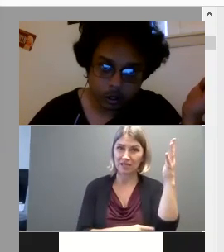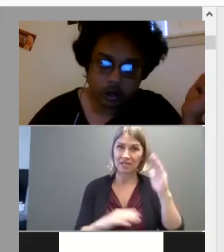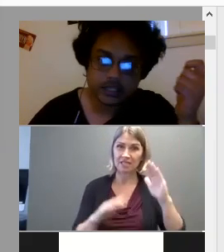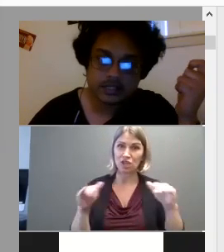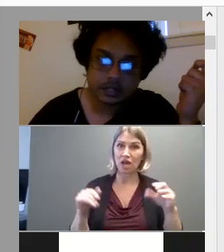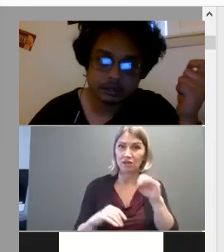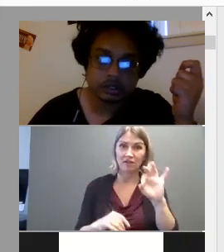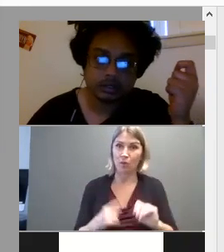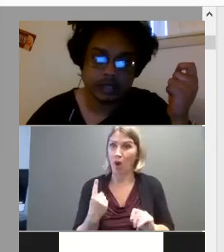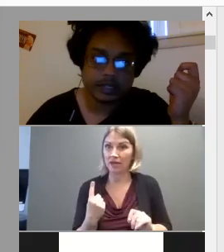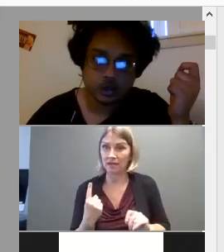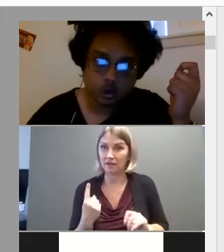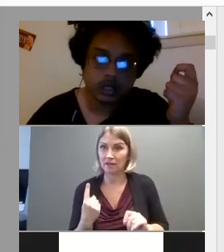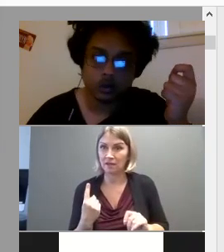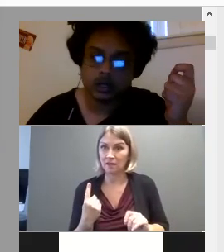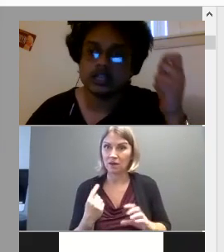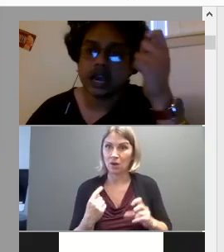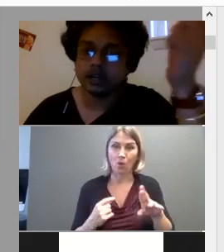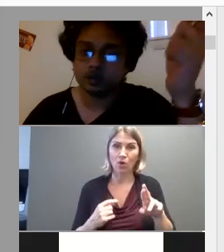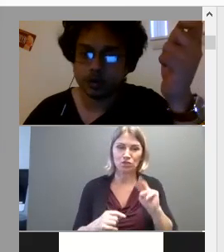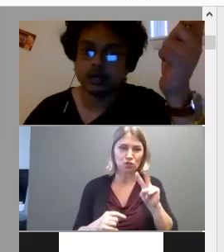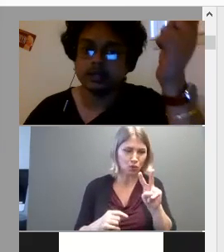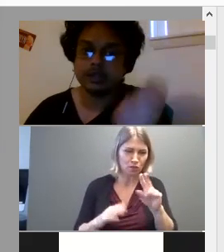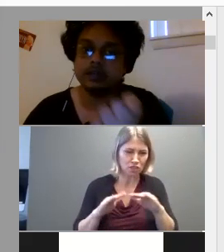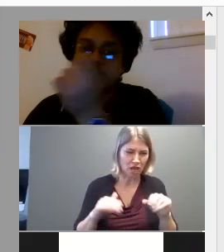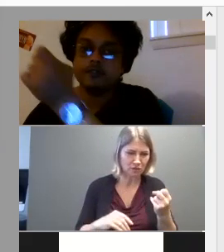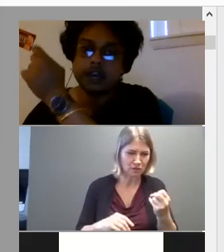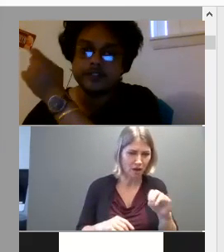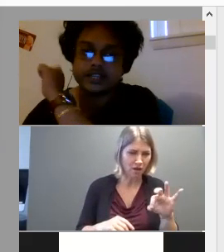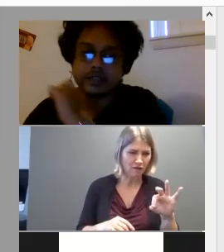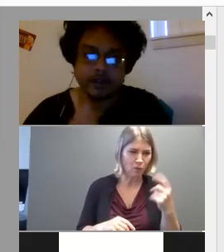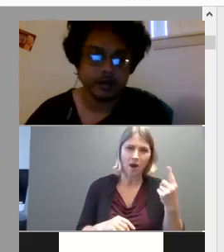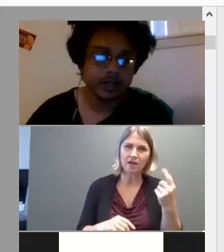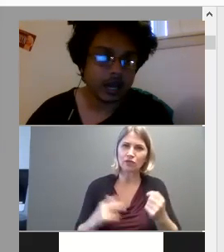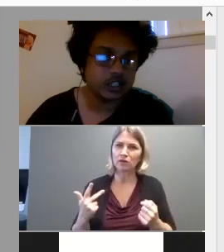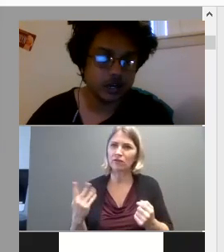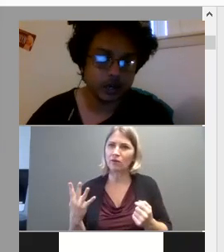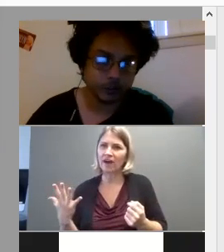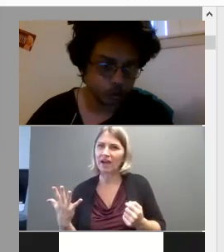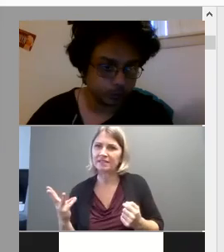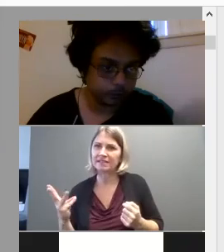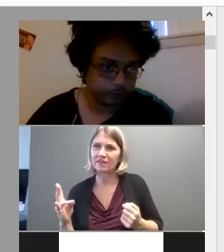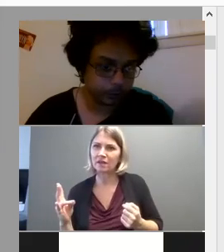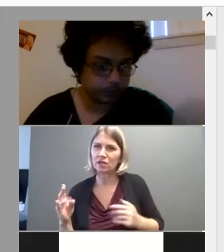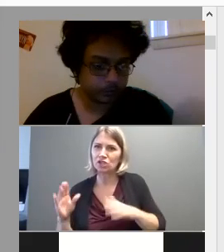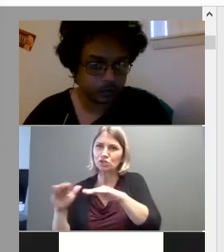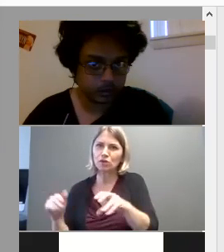1, or is 2 the only child of 1, and 3, 4, 5, 6, 7 are children of